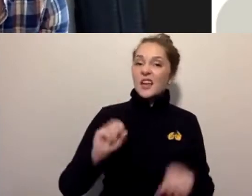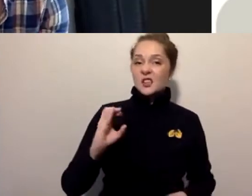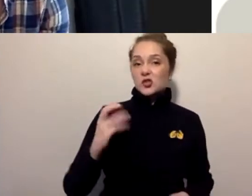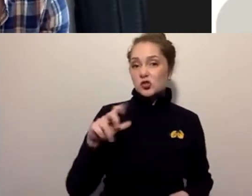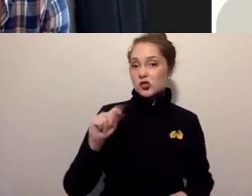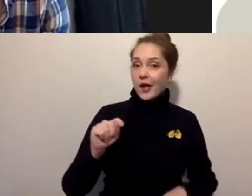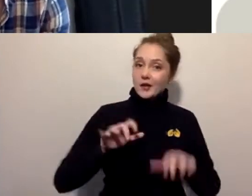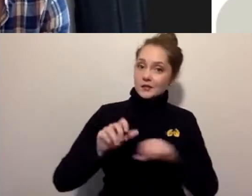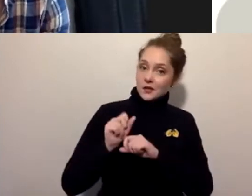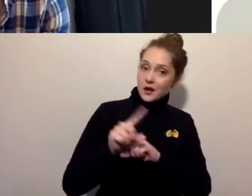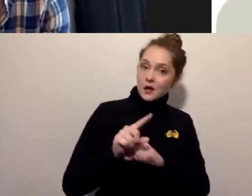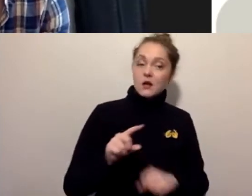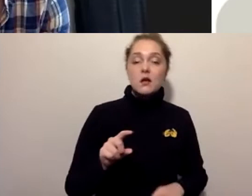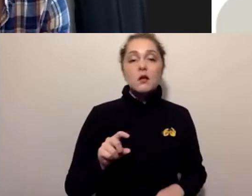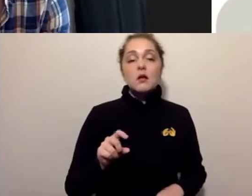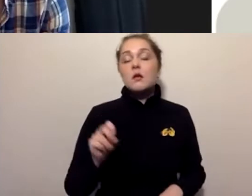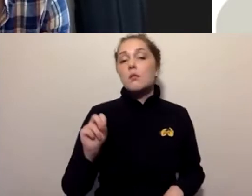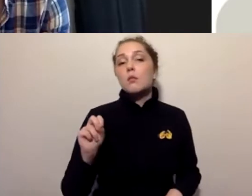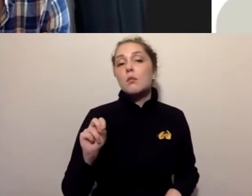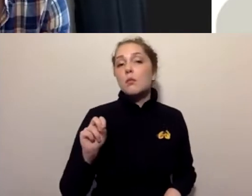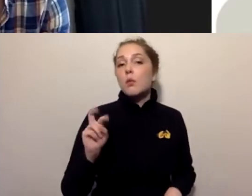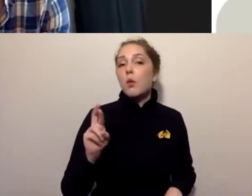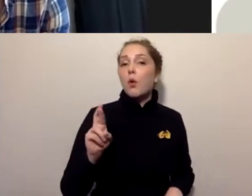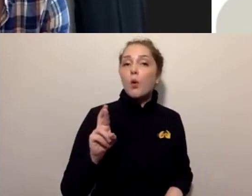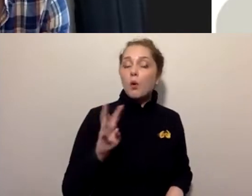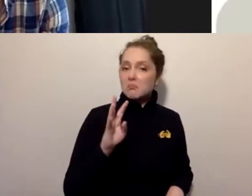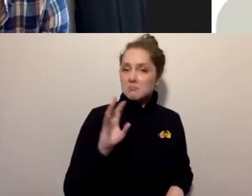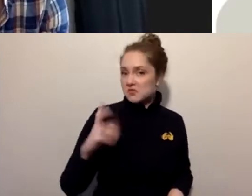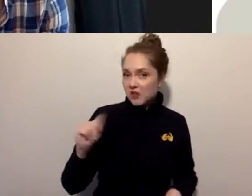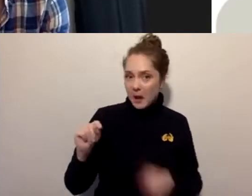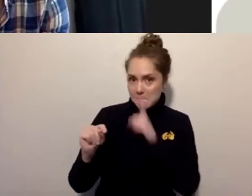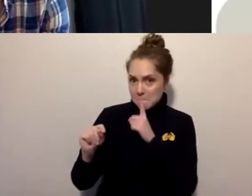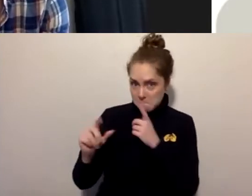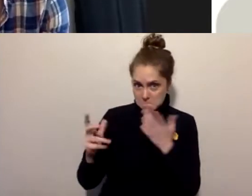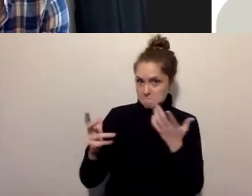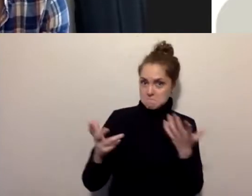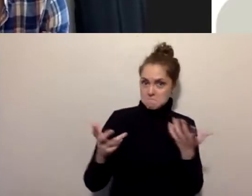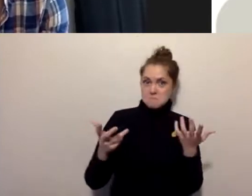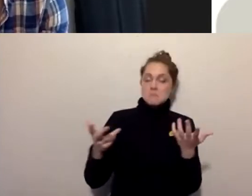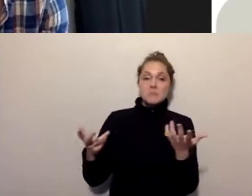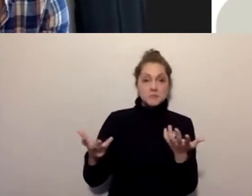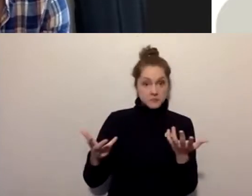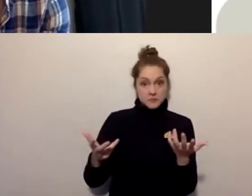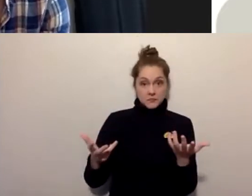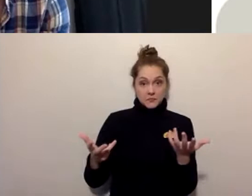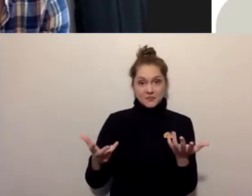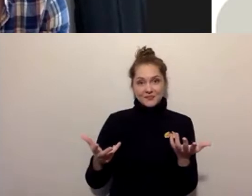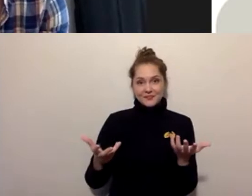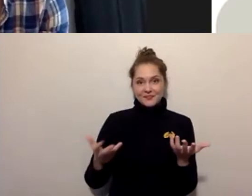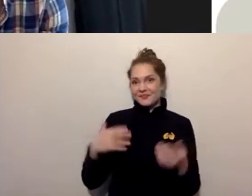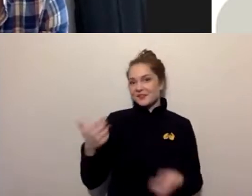chat or don't see anything in the chat. All right, Mr.